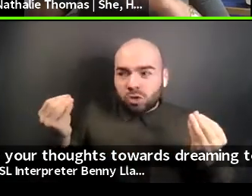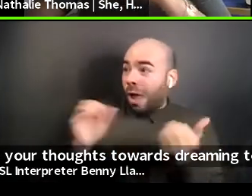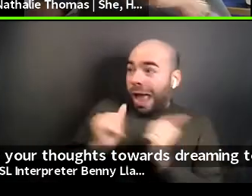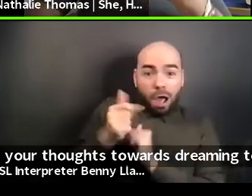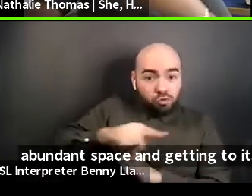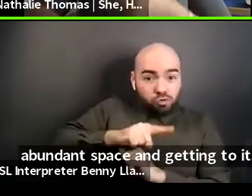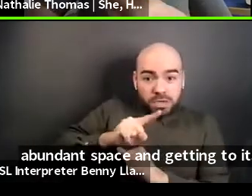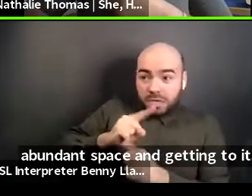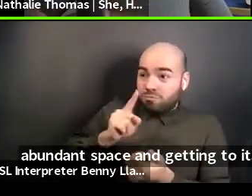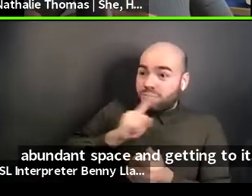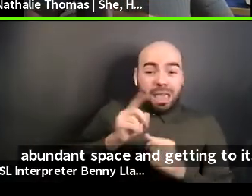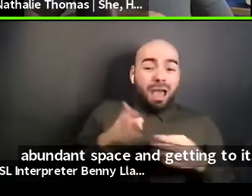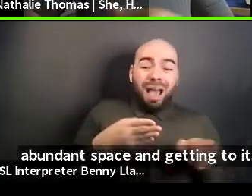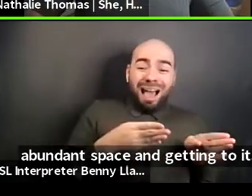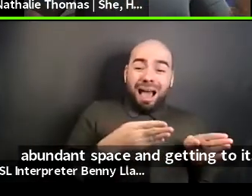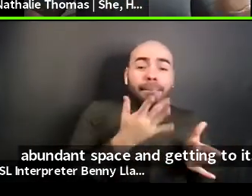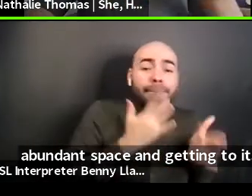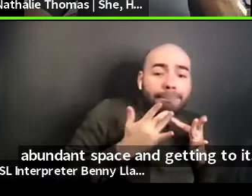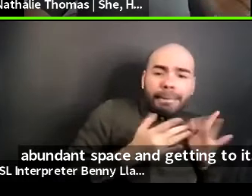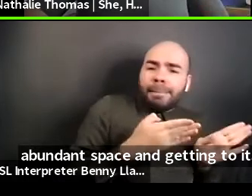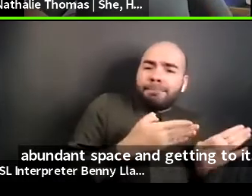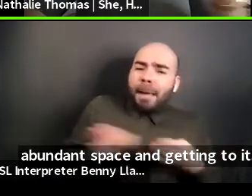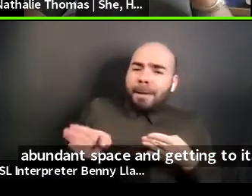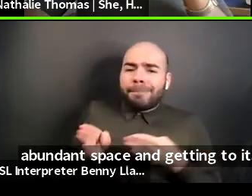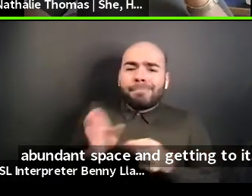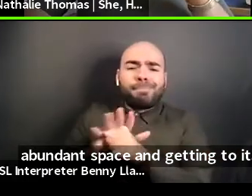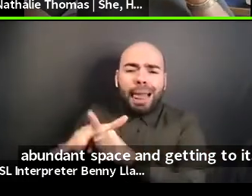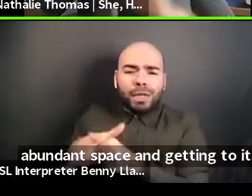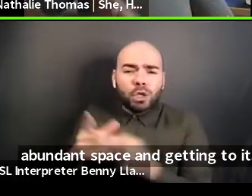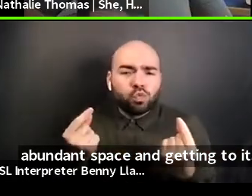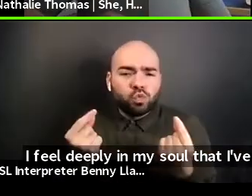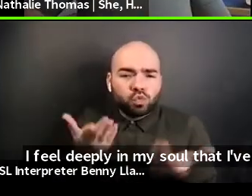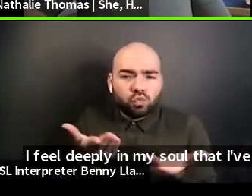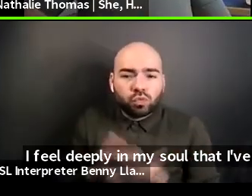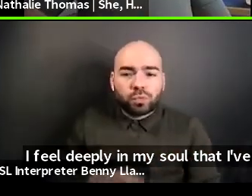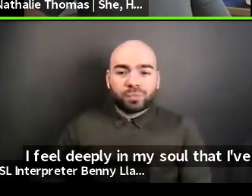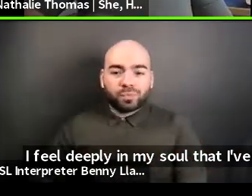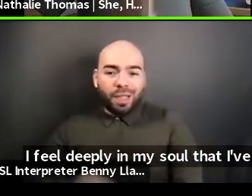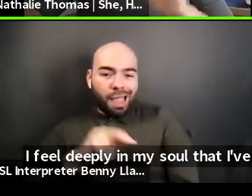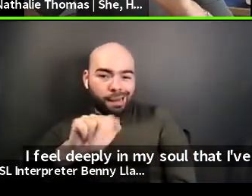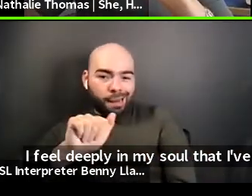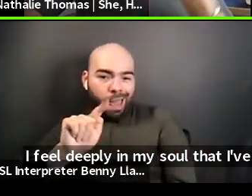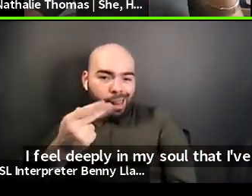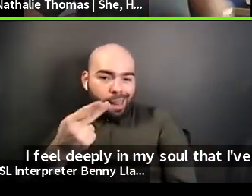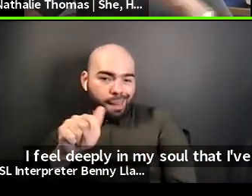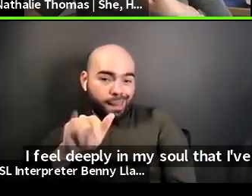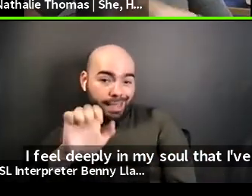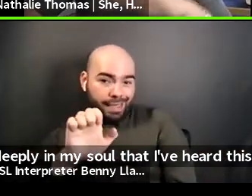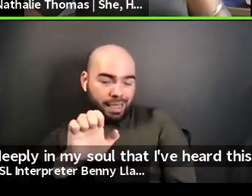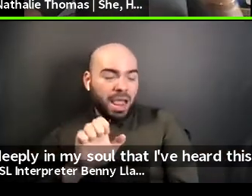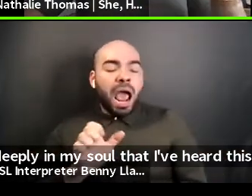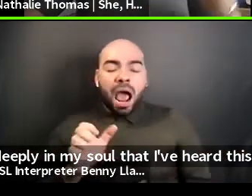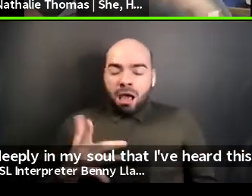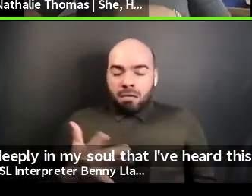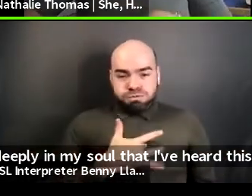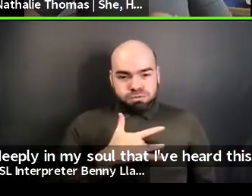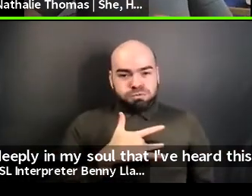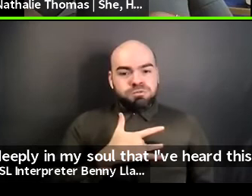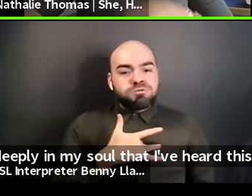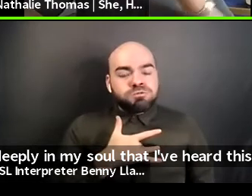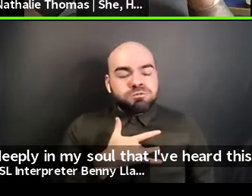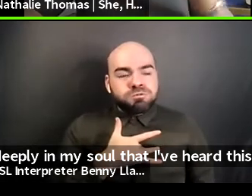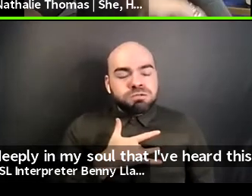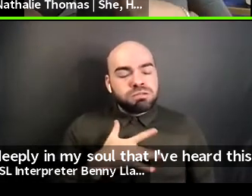feel deeply in my soul that I've heard this a lot, and I've produced for the